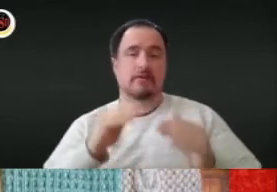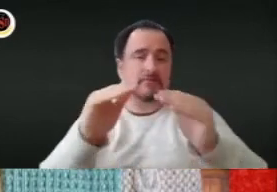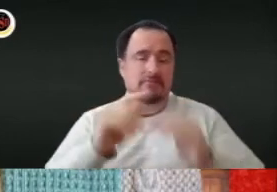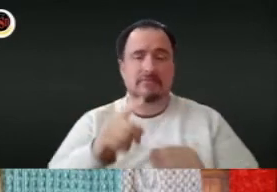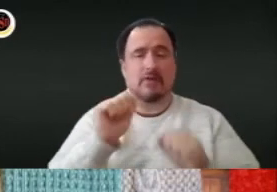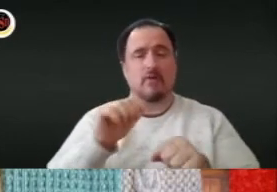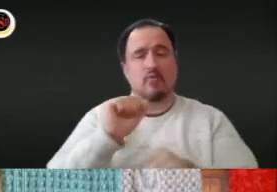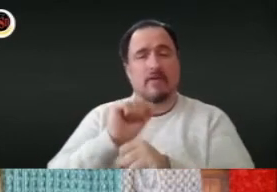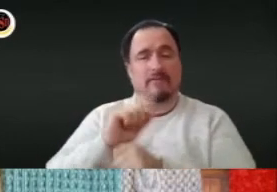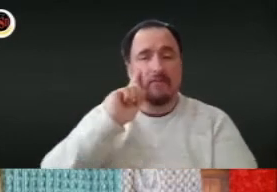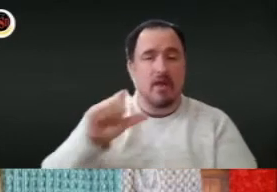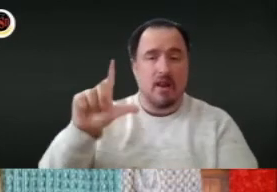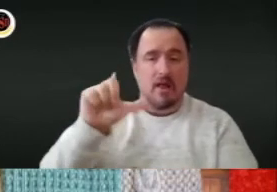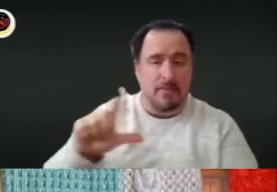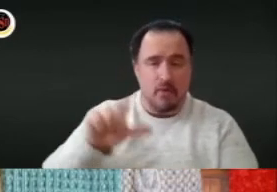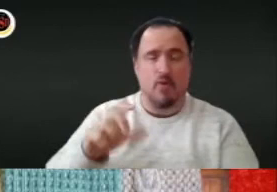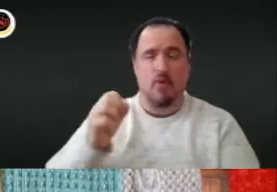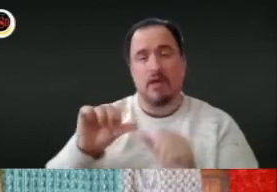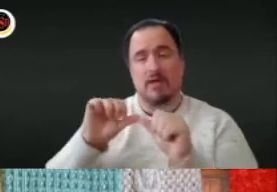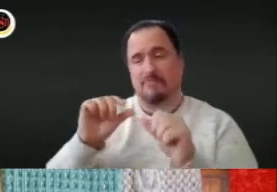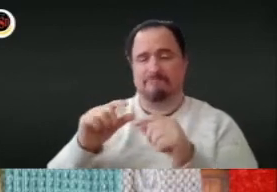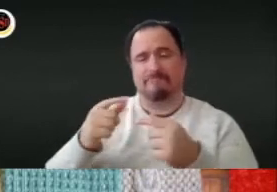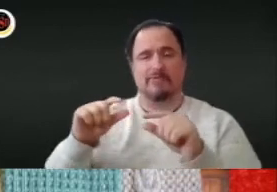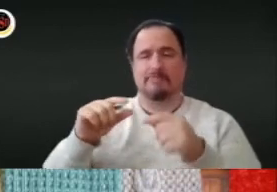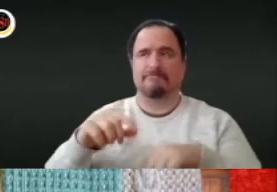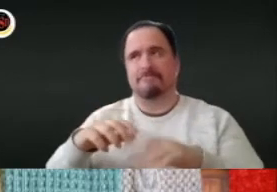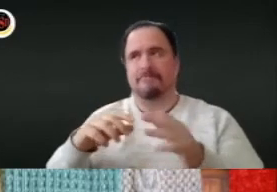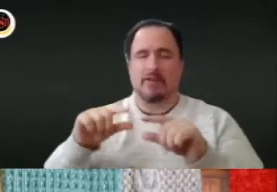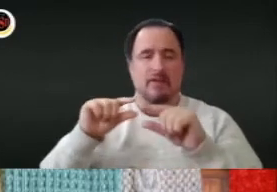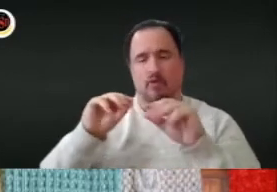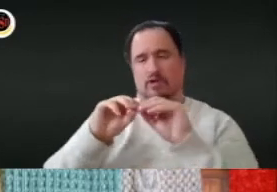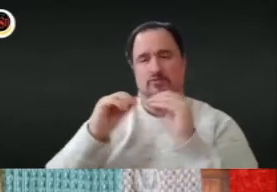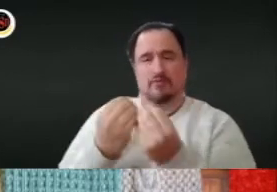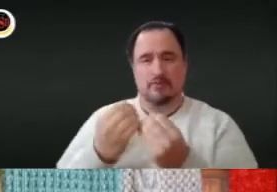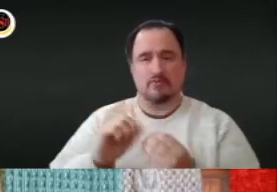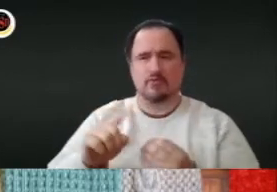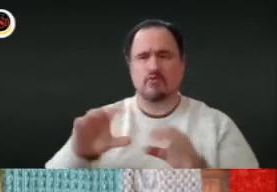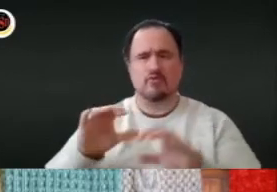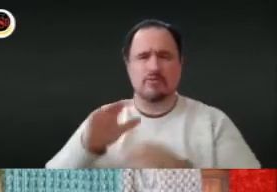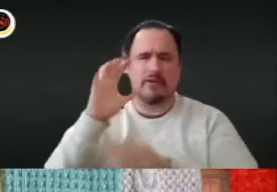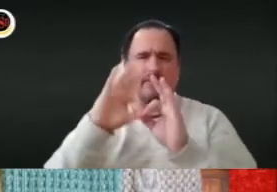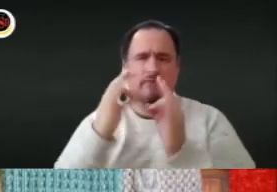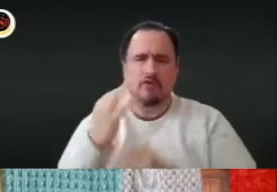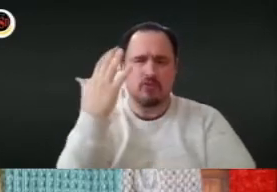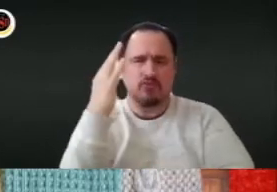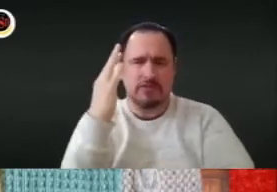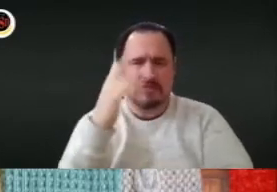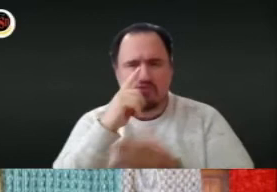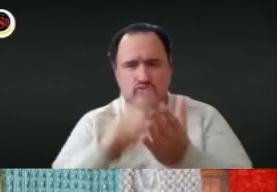an email. You can work at the library or different organizations and